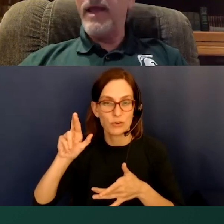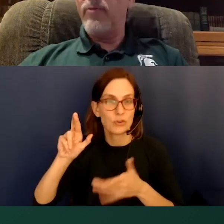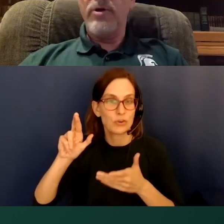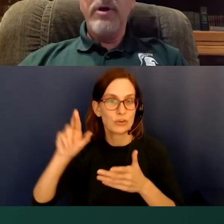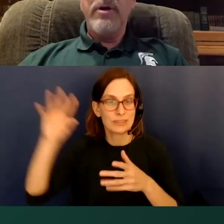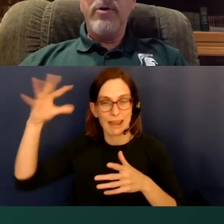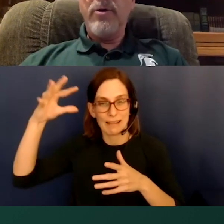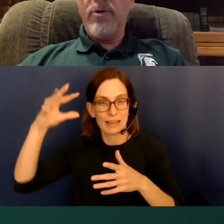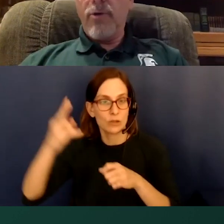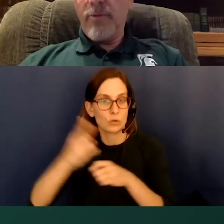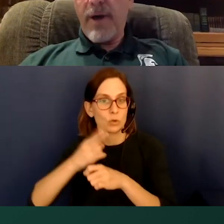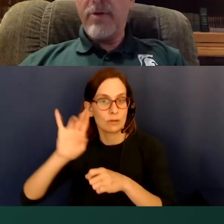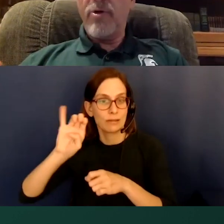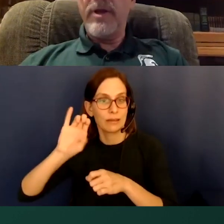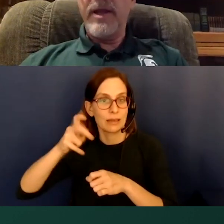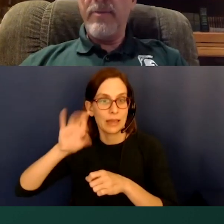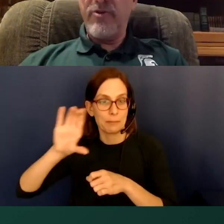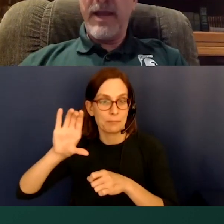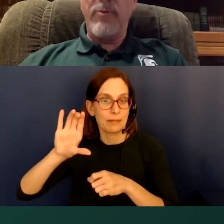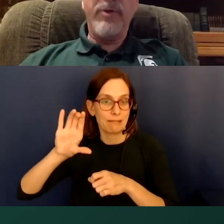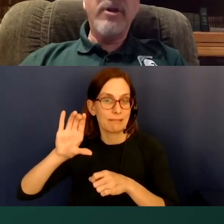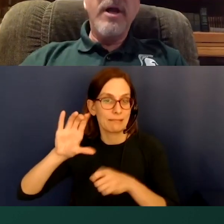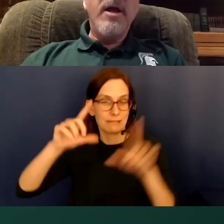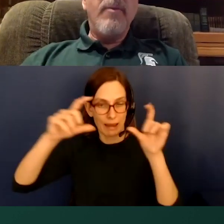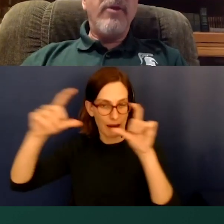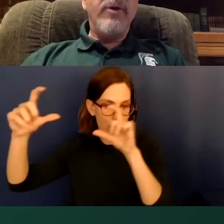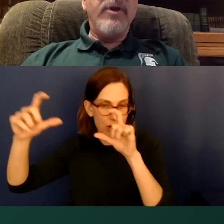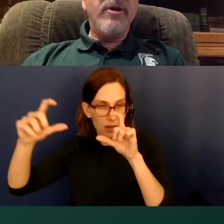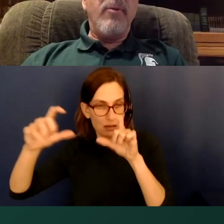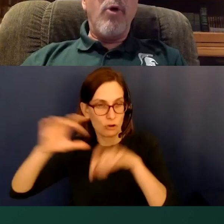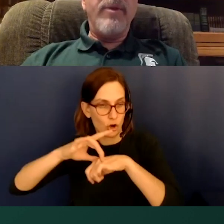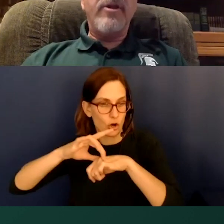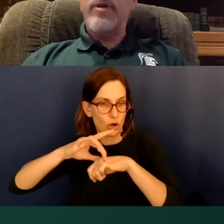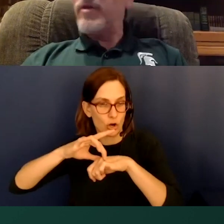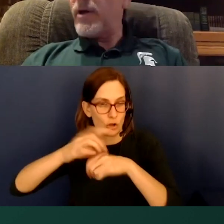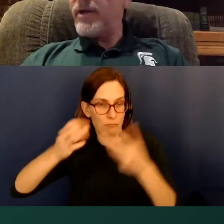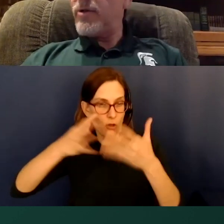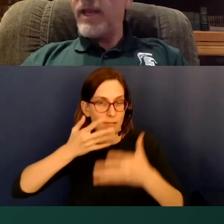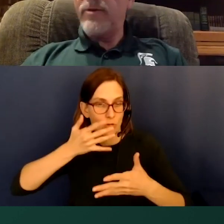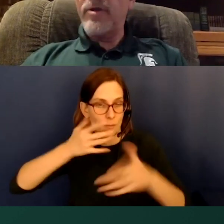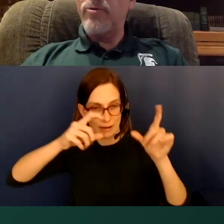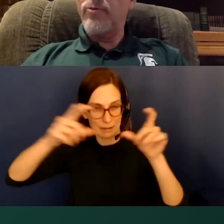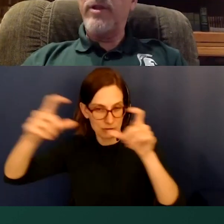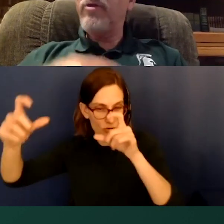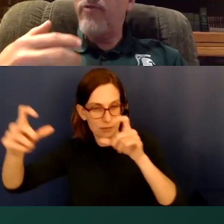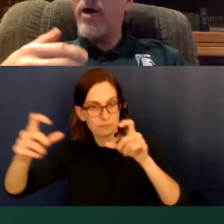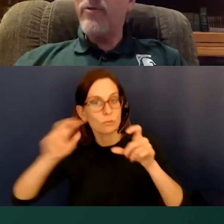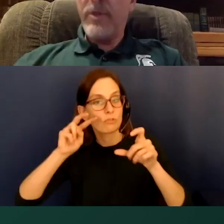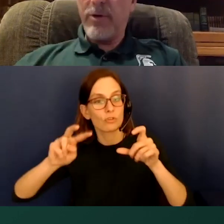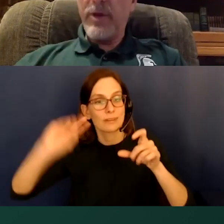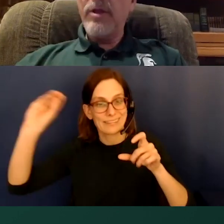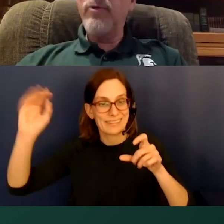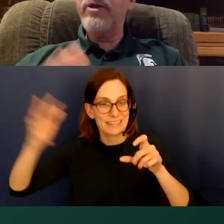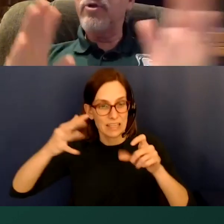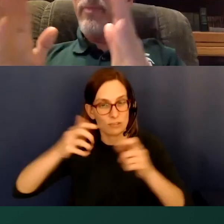EPIC camera, Earth polychromic imaging camera. This, by the way, this orbits the sun. It's looking at the solar wind. So it's far from